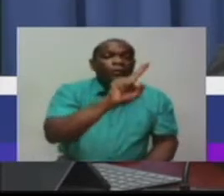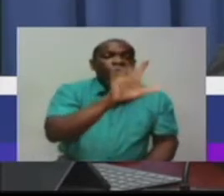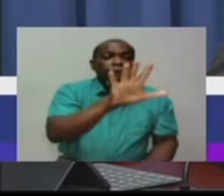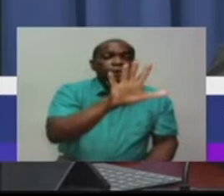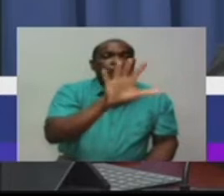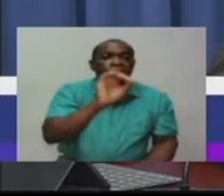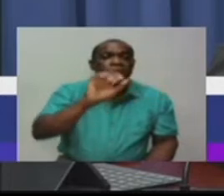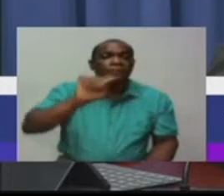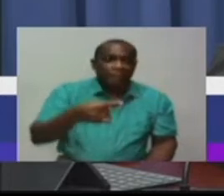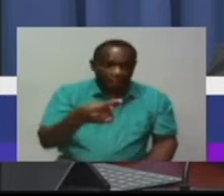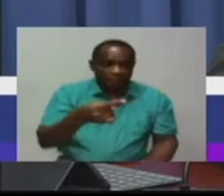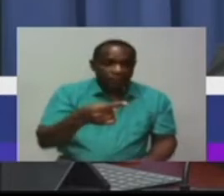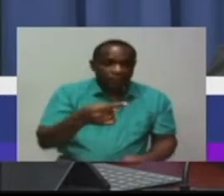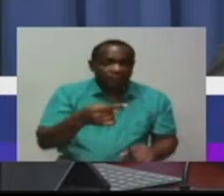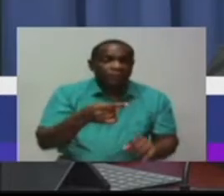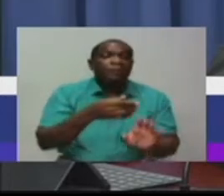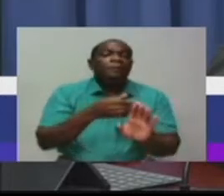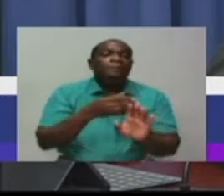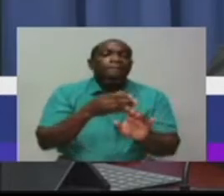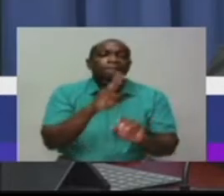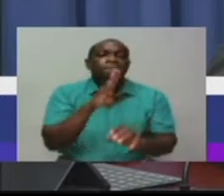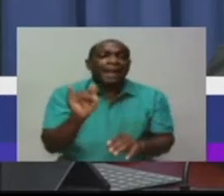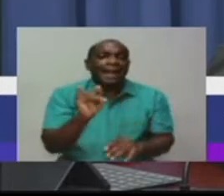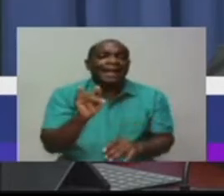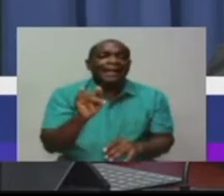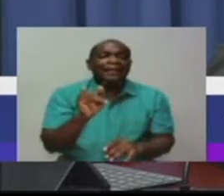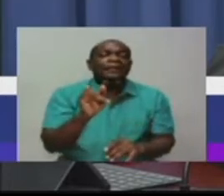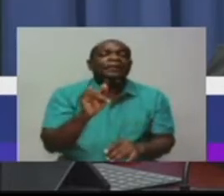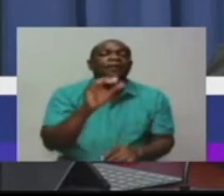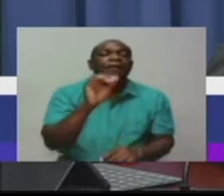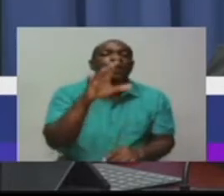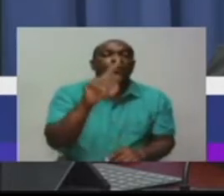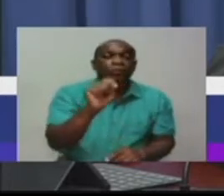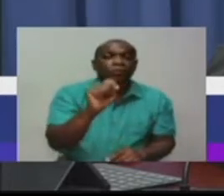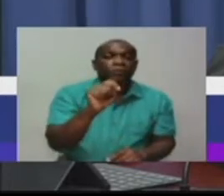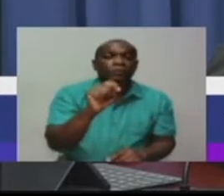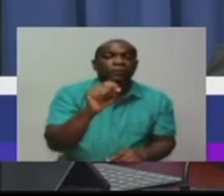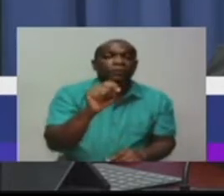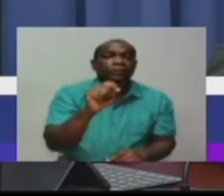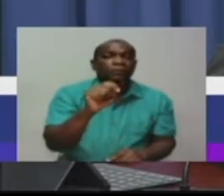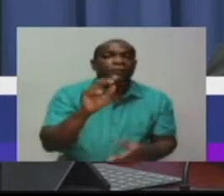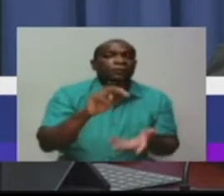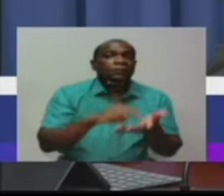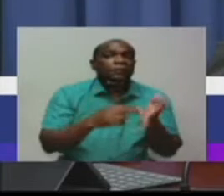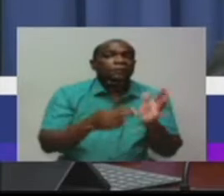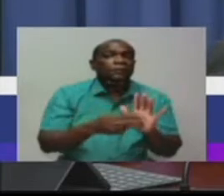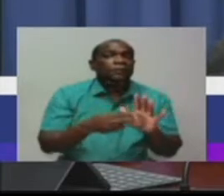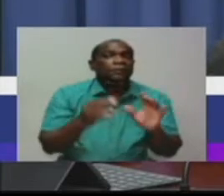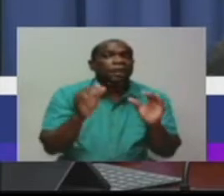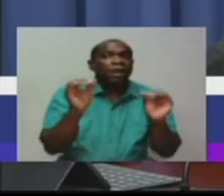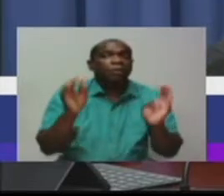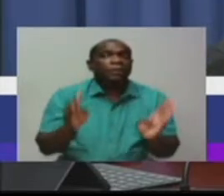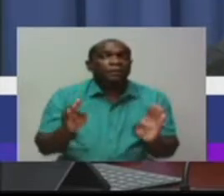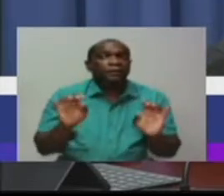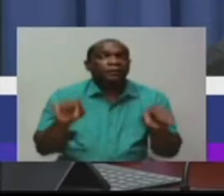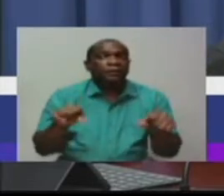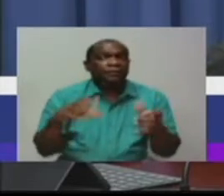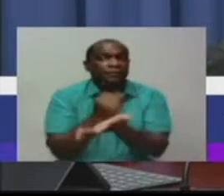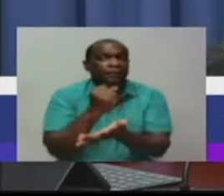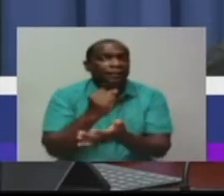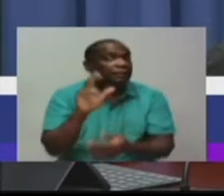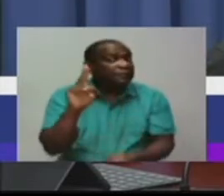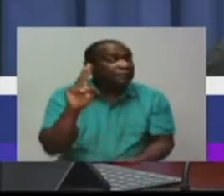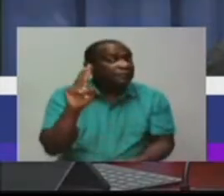date can get a first shot because we have to ring fence, as we have always done, for the second shots. So we have to find